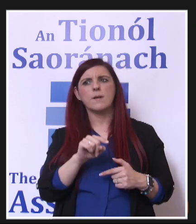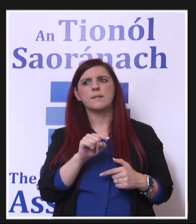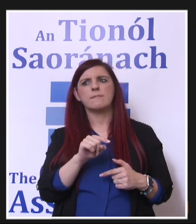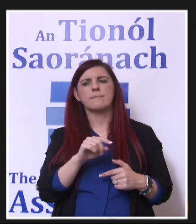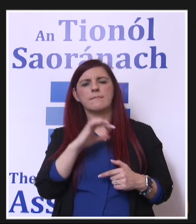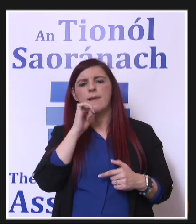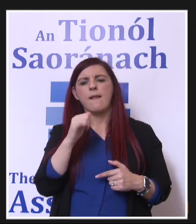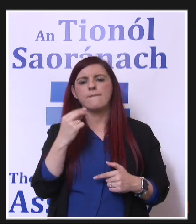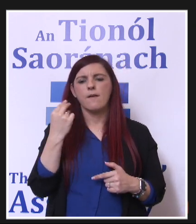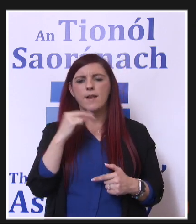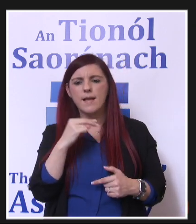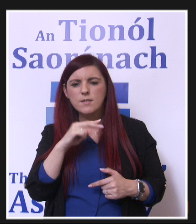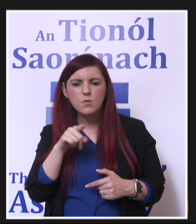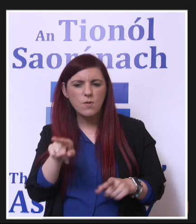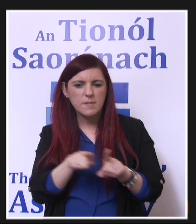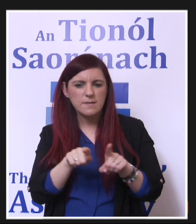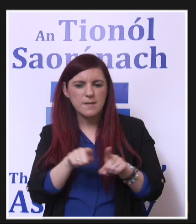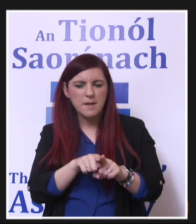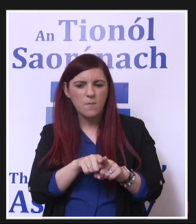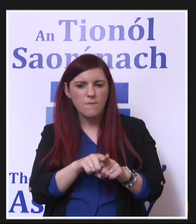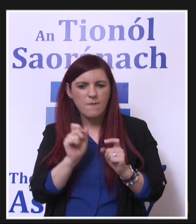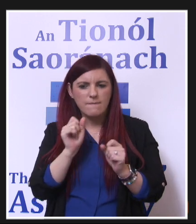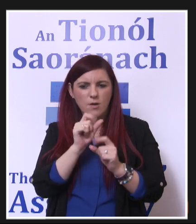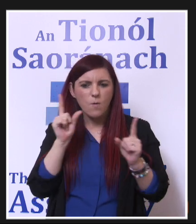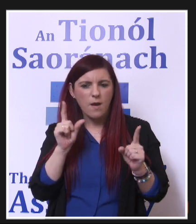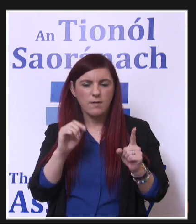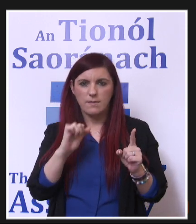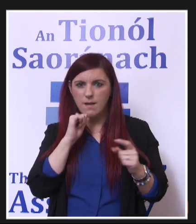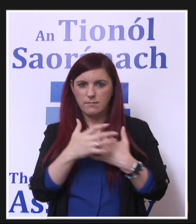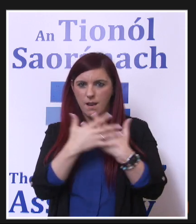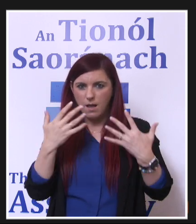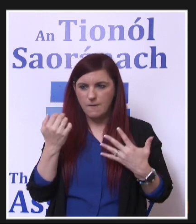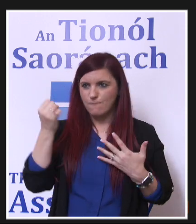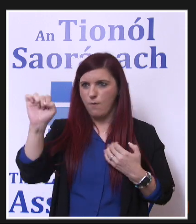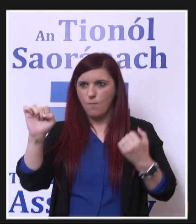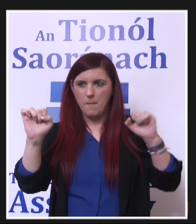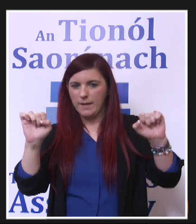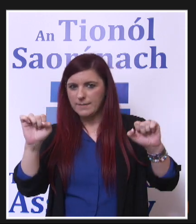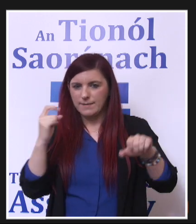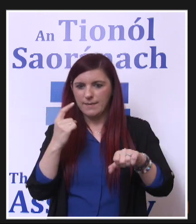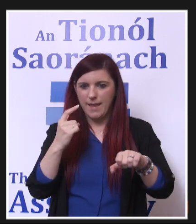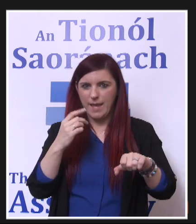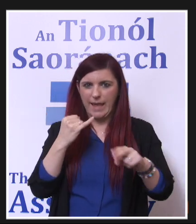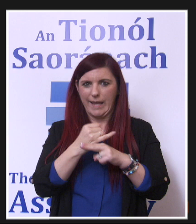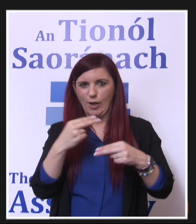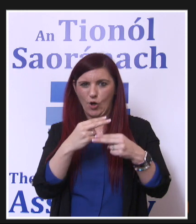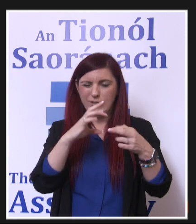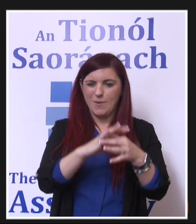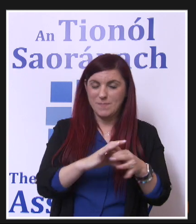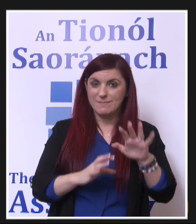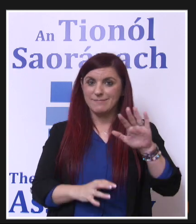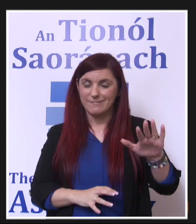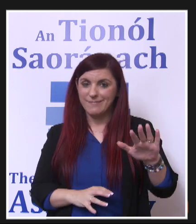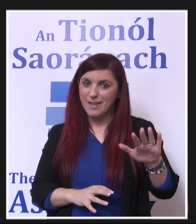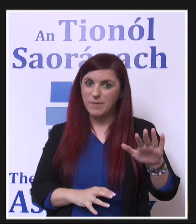nicely. We're also a city at this point where not a lot of Republicans except in nursing homes. Most of